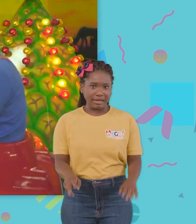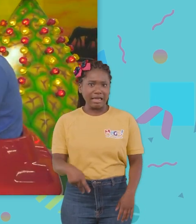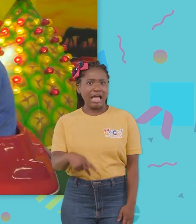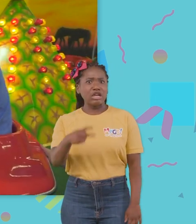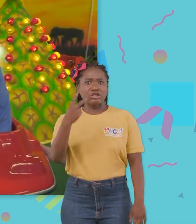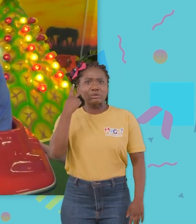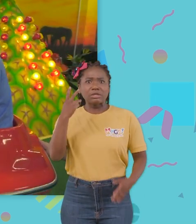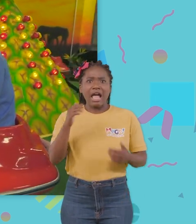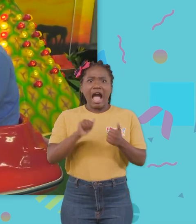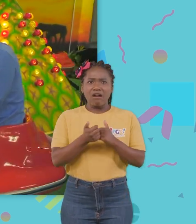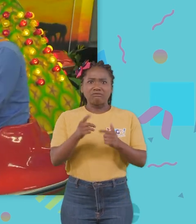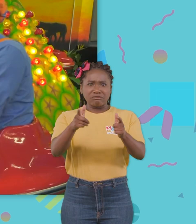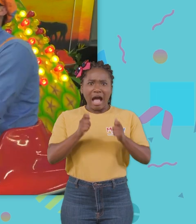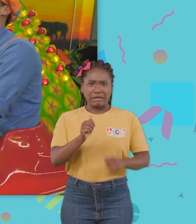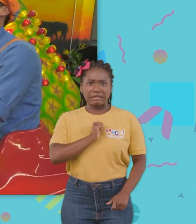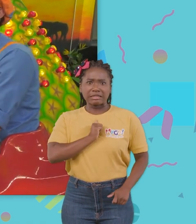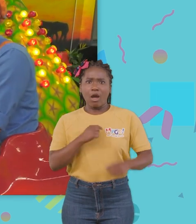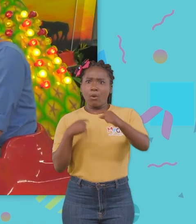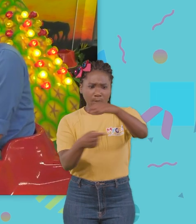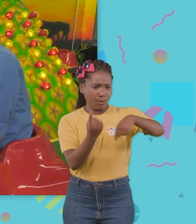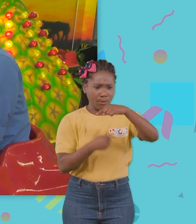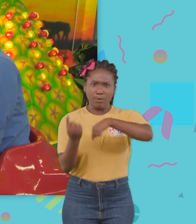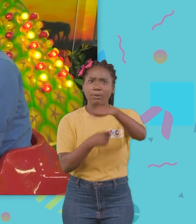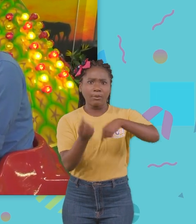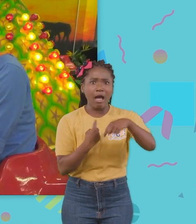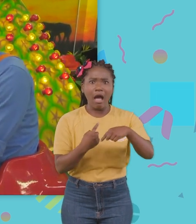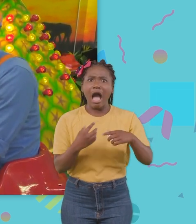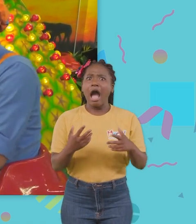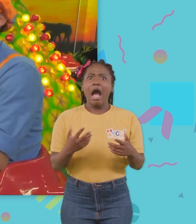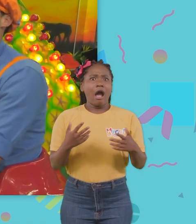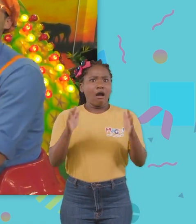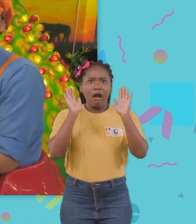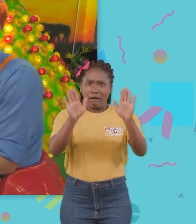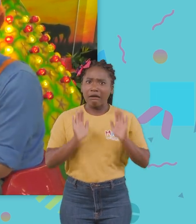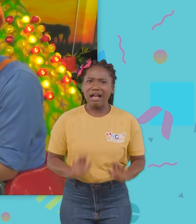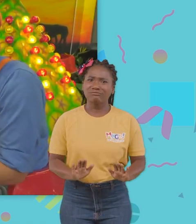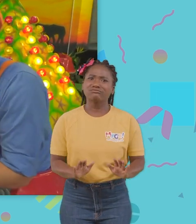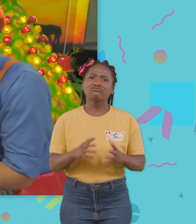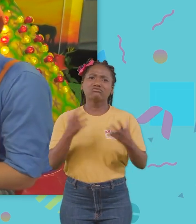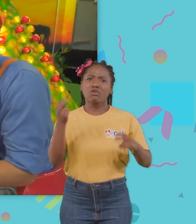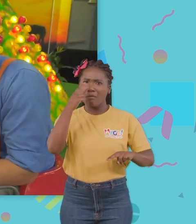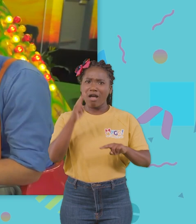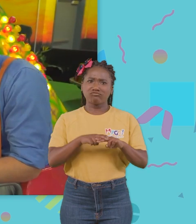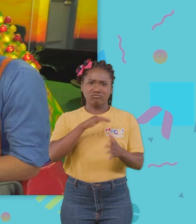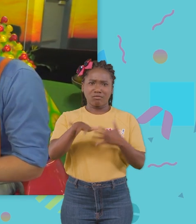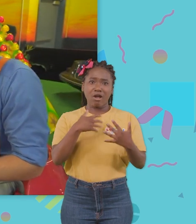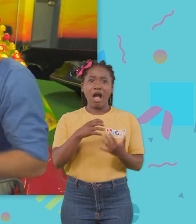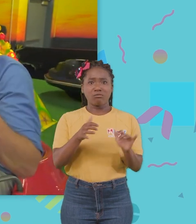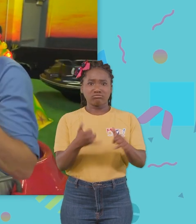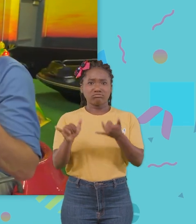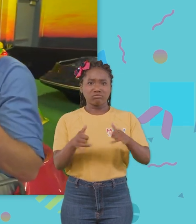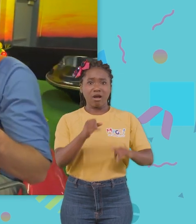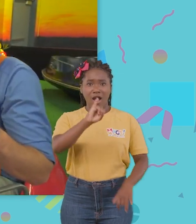See how fast I was spinning? Whoa! That was awesome! Oh, I had so much fun hanging out at